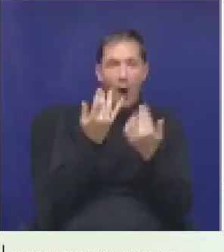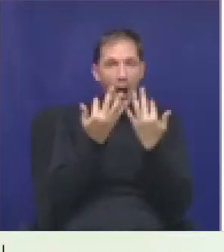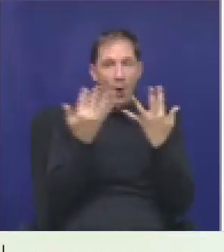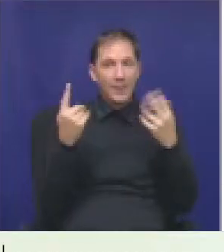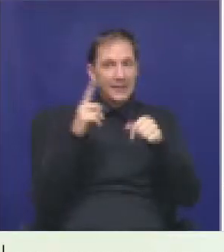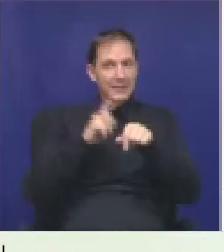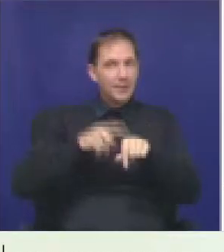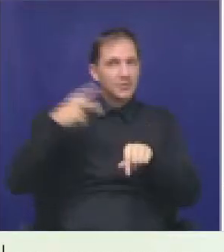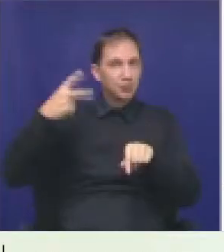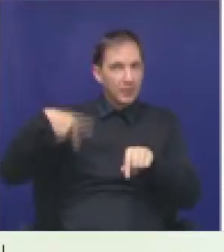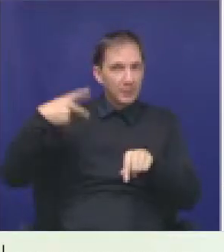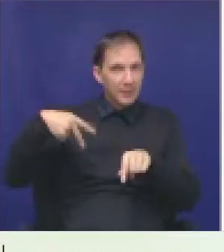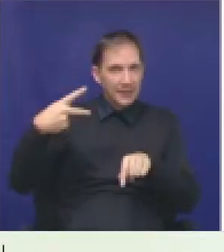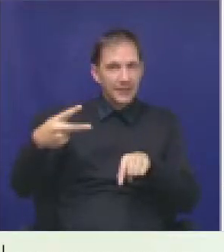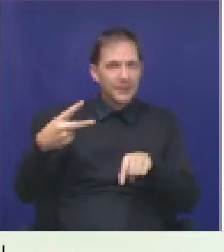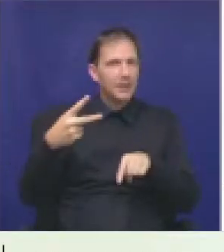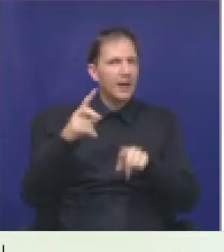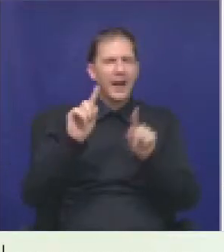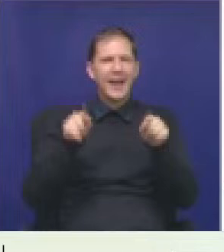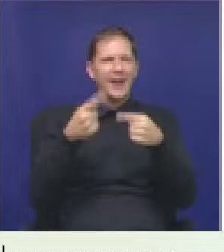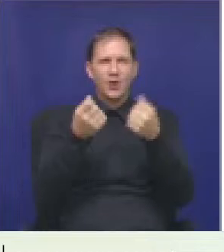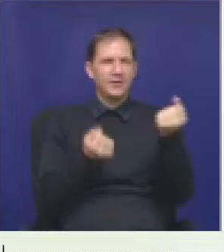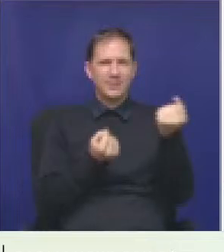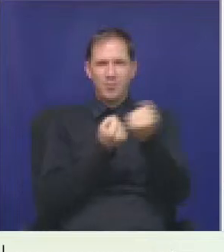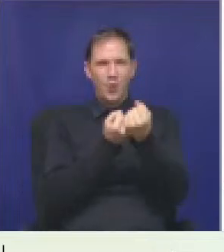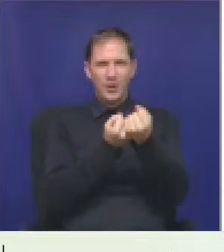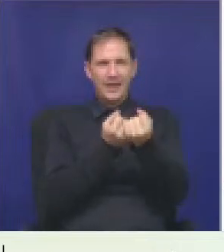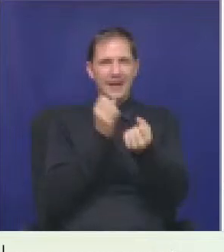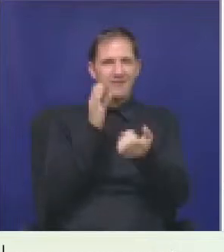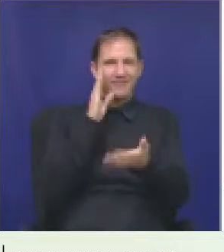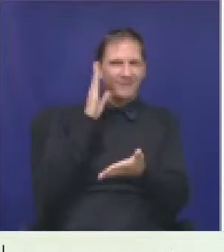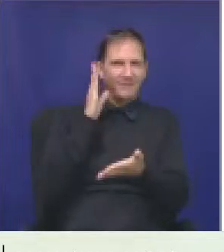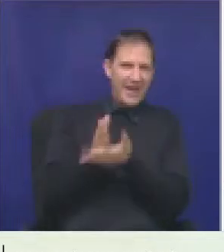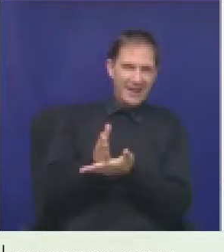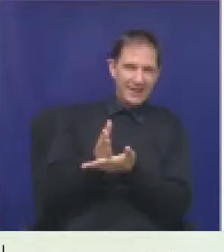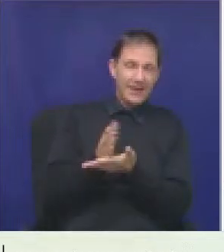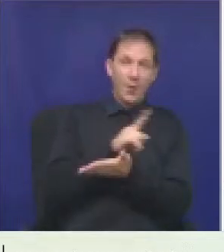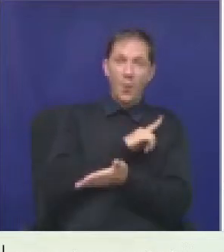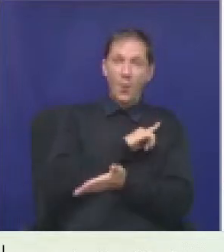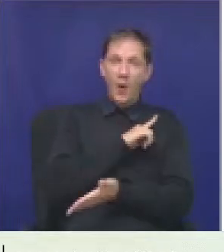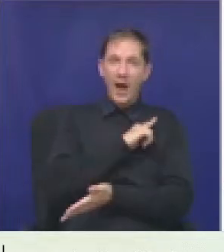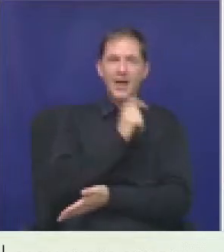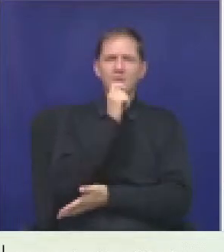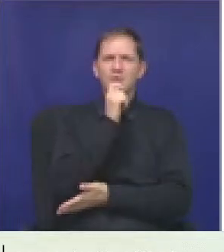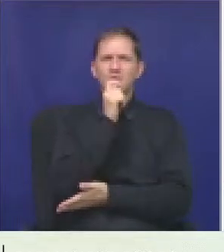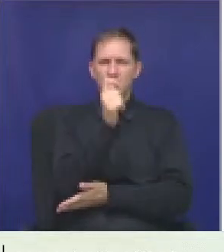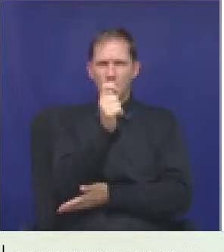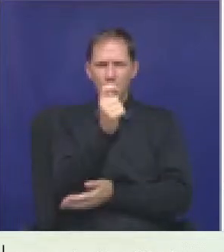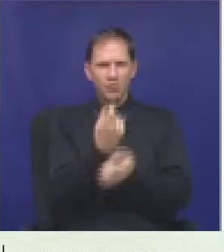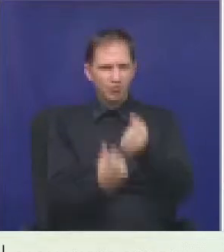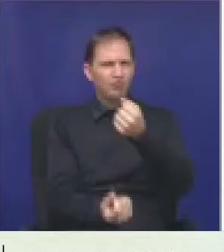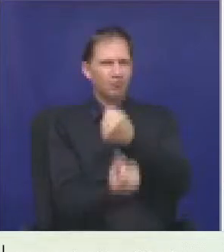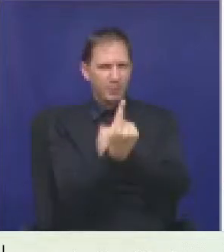repeated, it will never be supported by facts because the truth have a way of coming out.